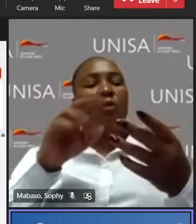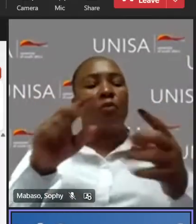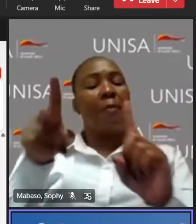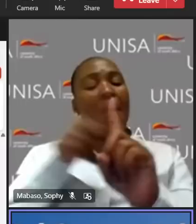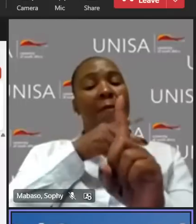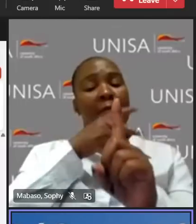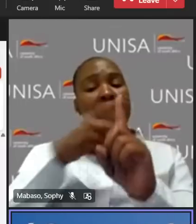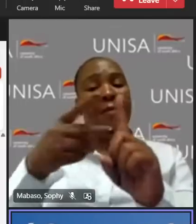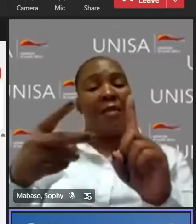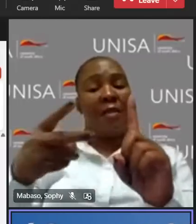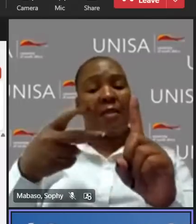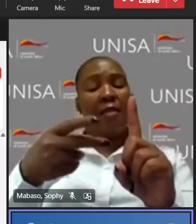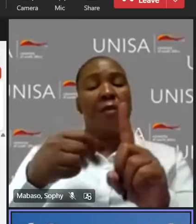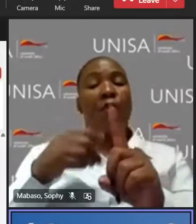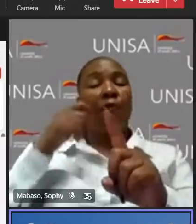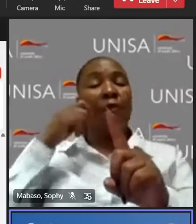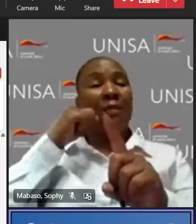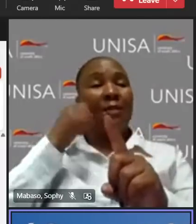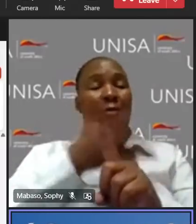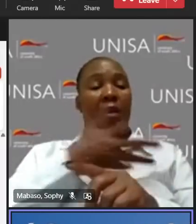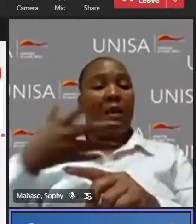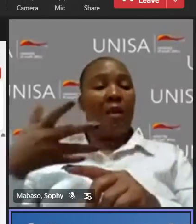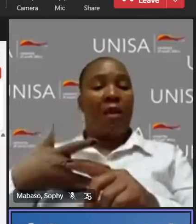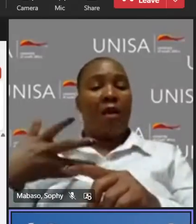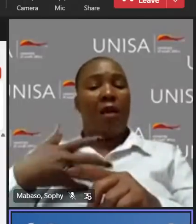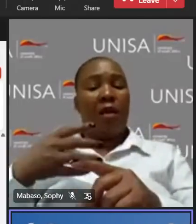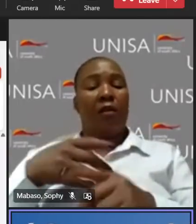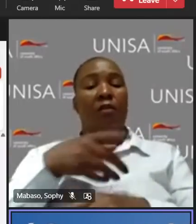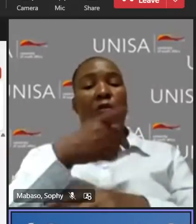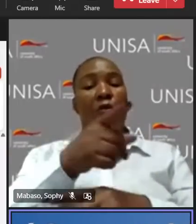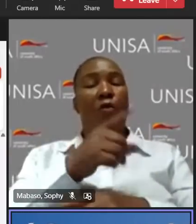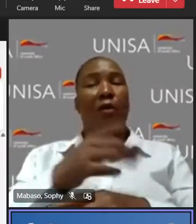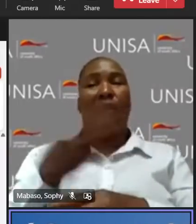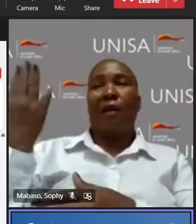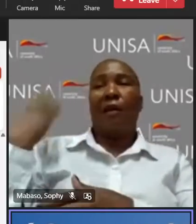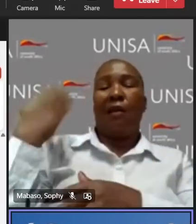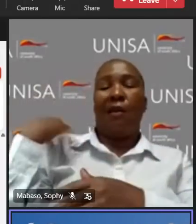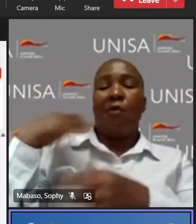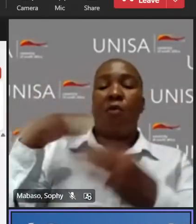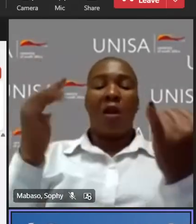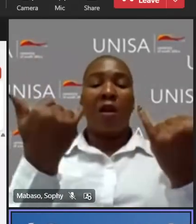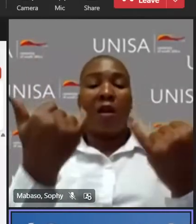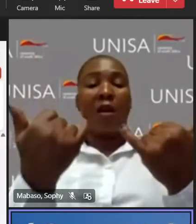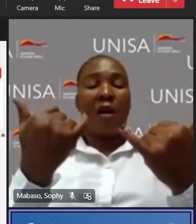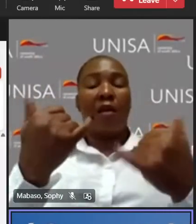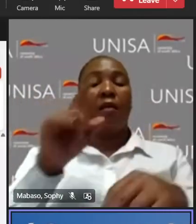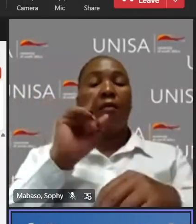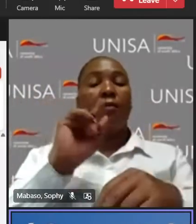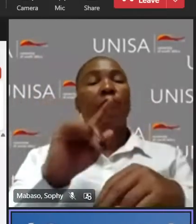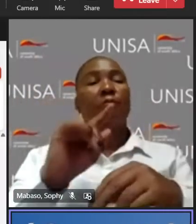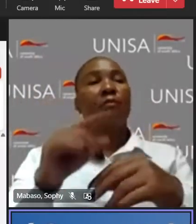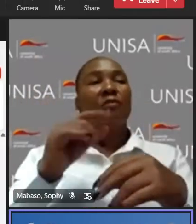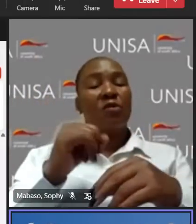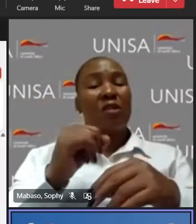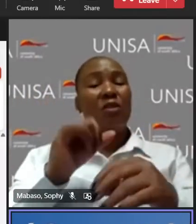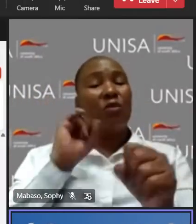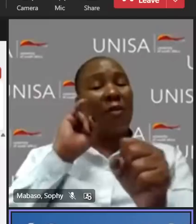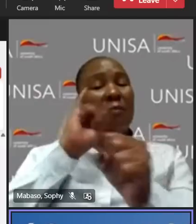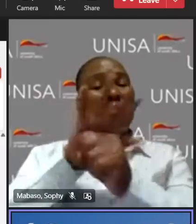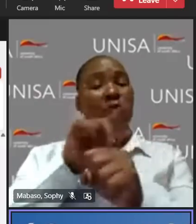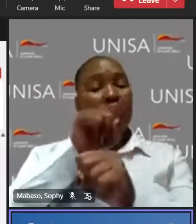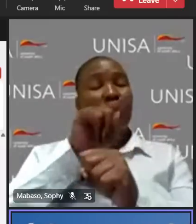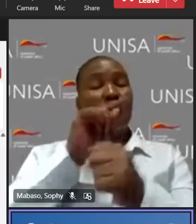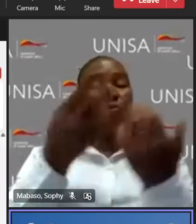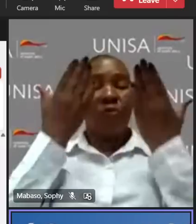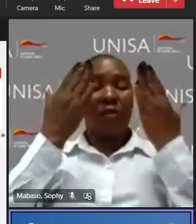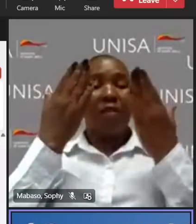of GBV, whether in your past, in your current, it will have an impact on your studies.